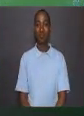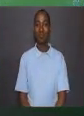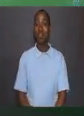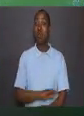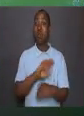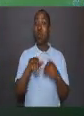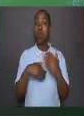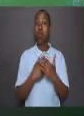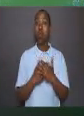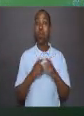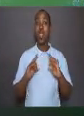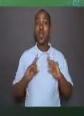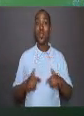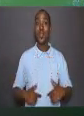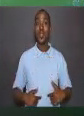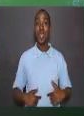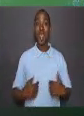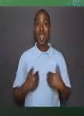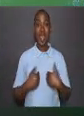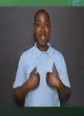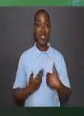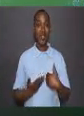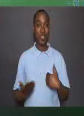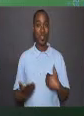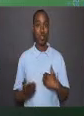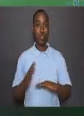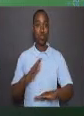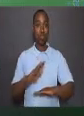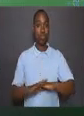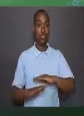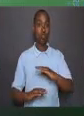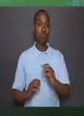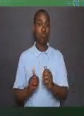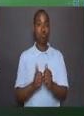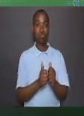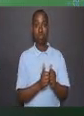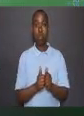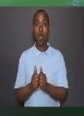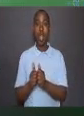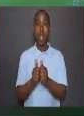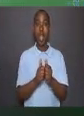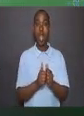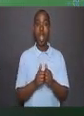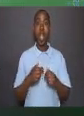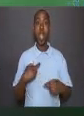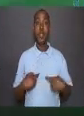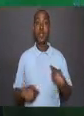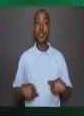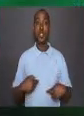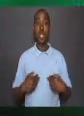All living creatures have a process in common, which is respiration.